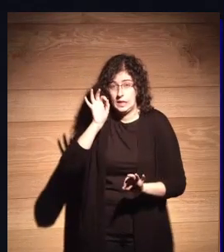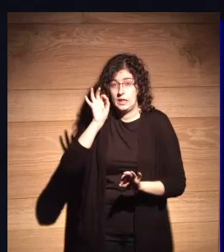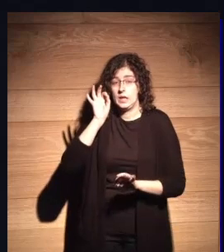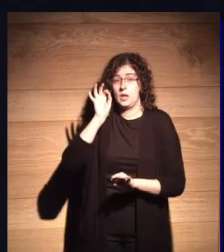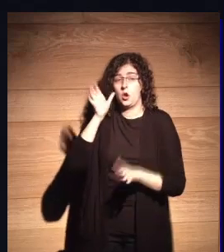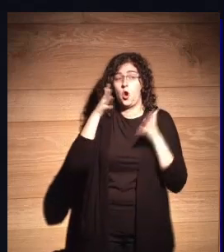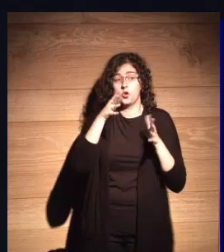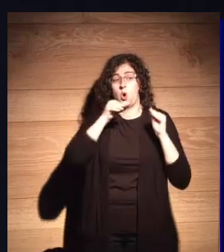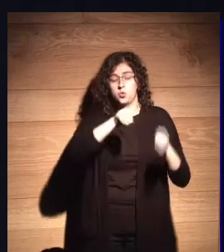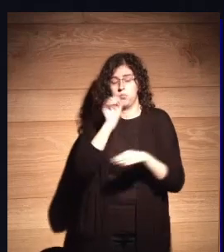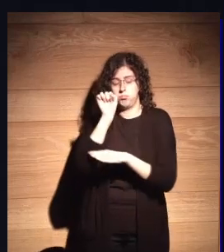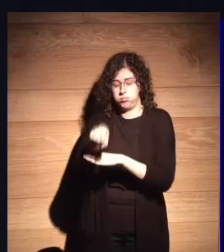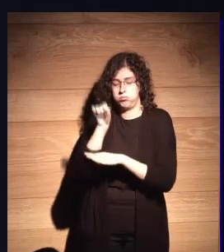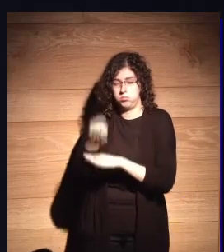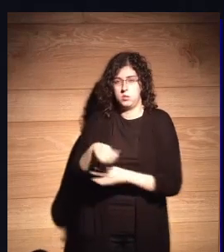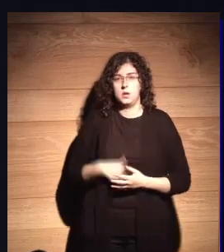on that